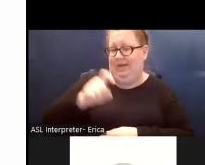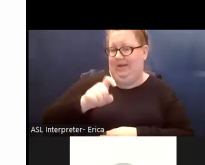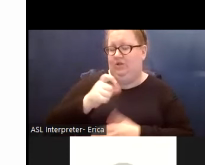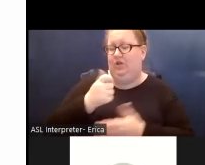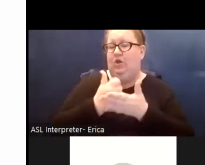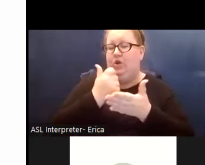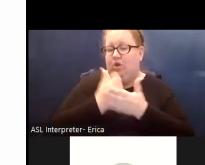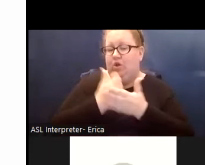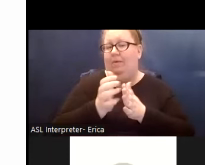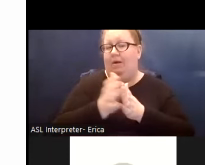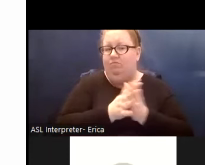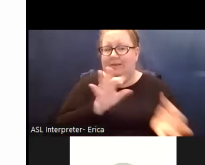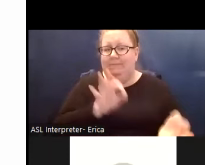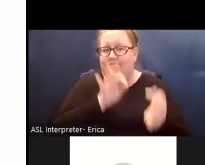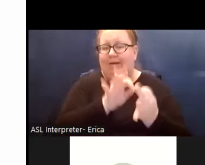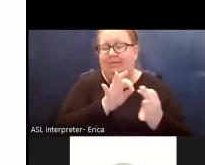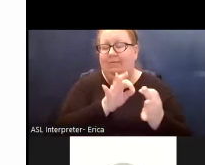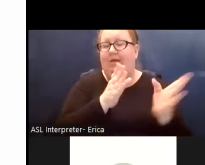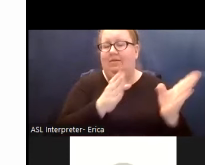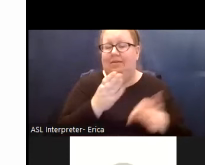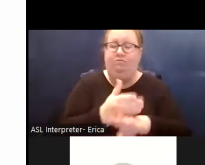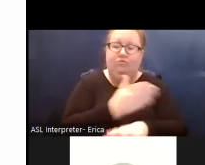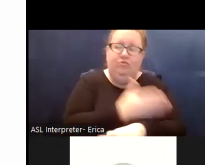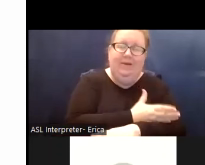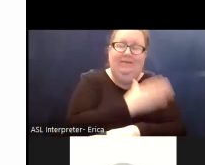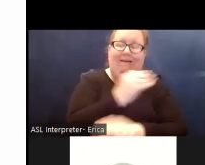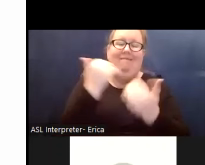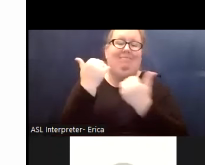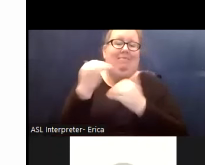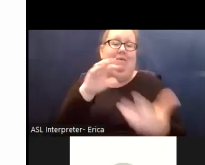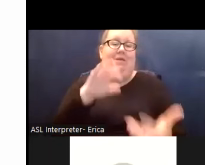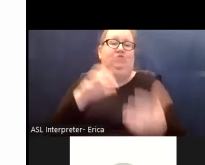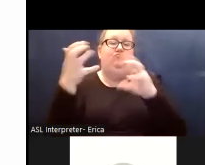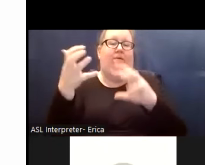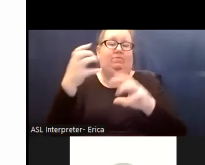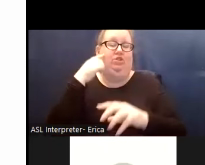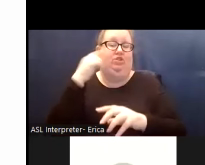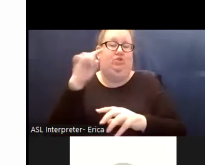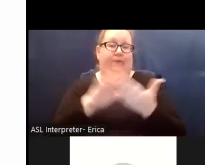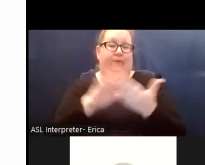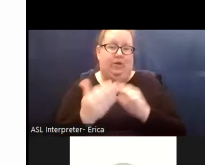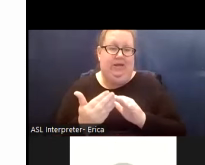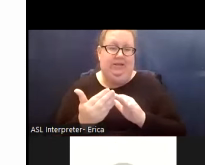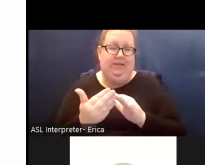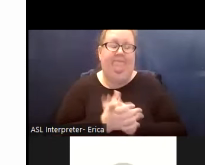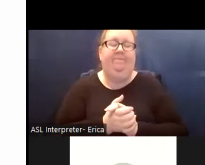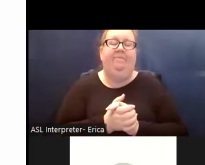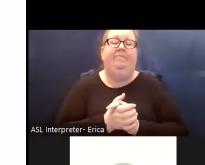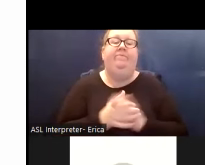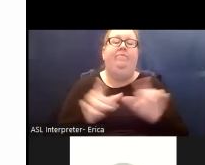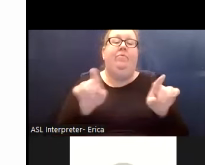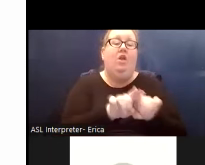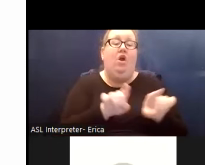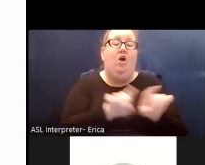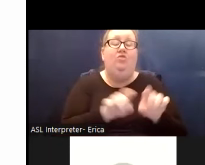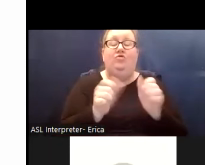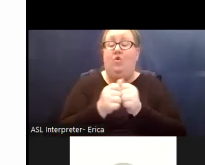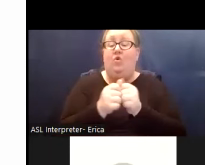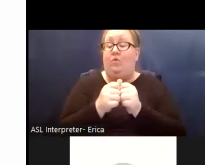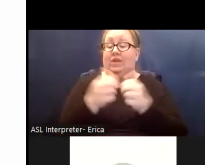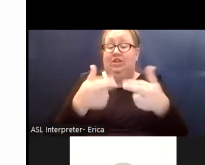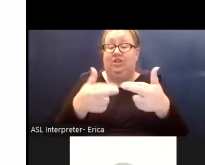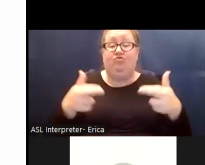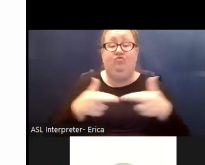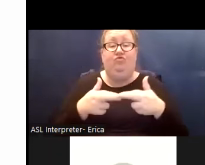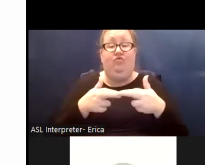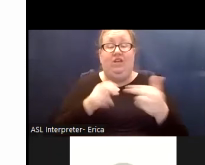and planned infrastructure improvements, as well as limit disruption to communities. And then also with this regional approach, establishing